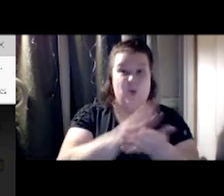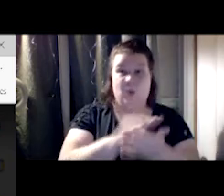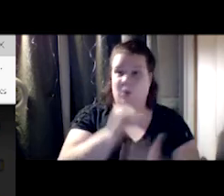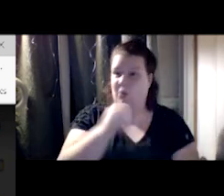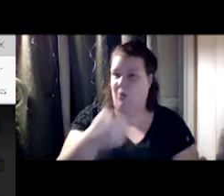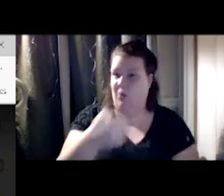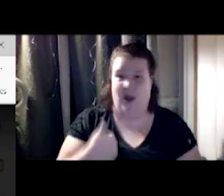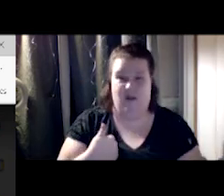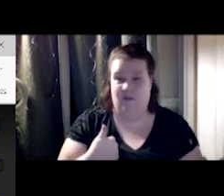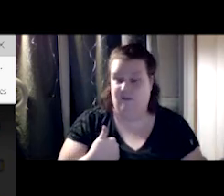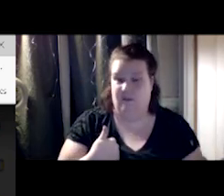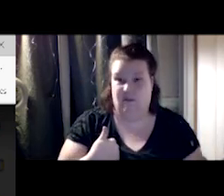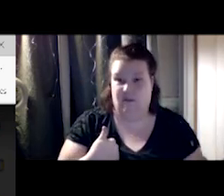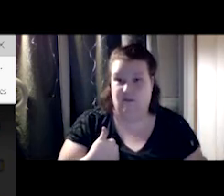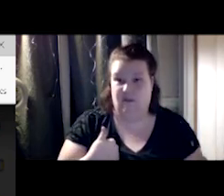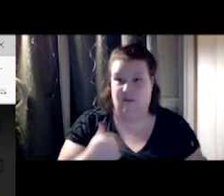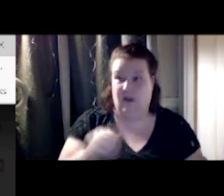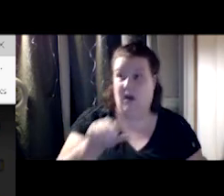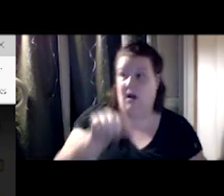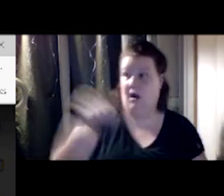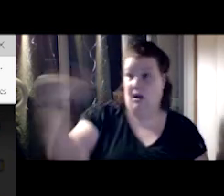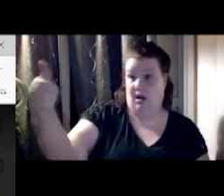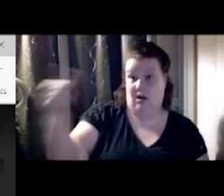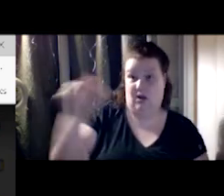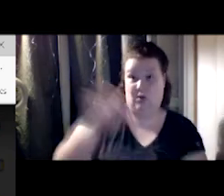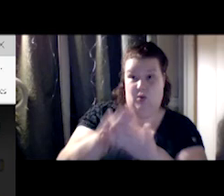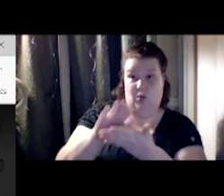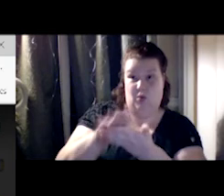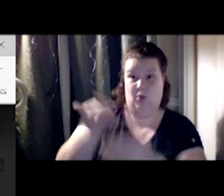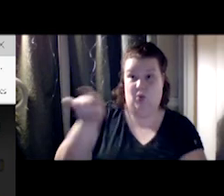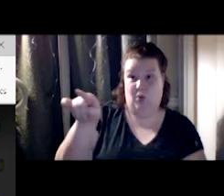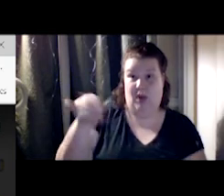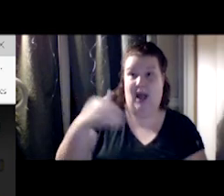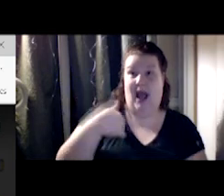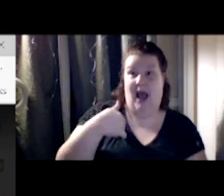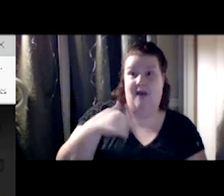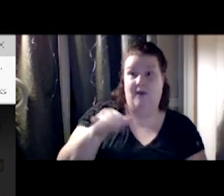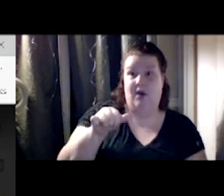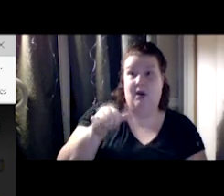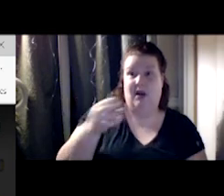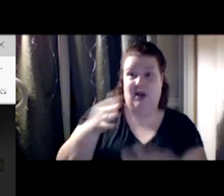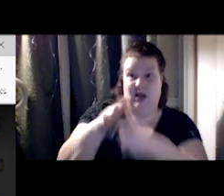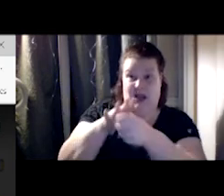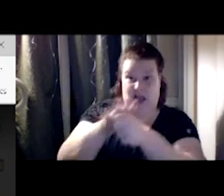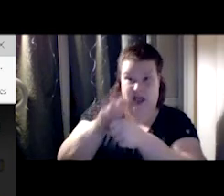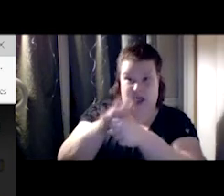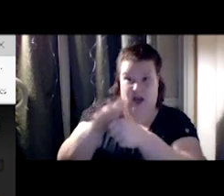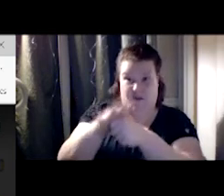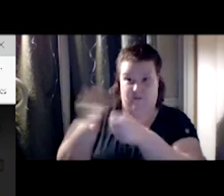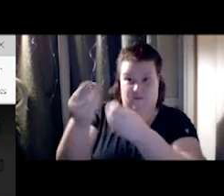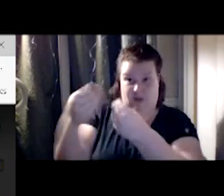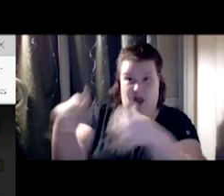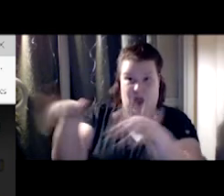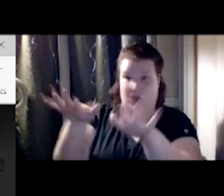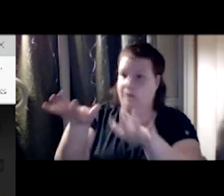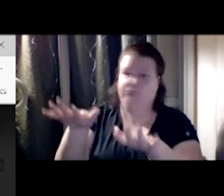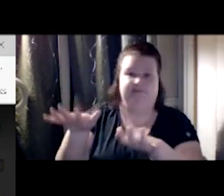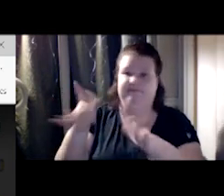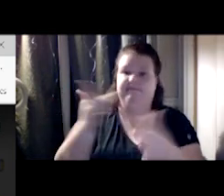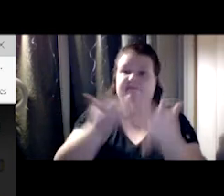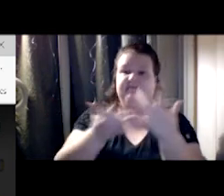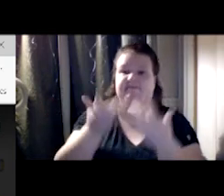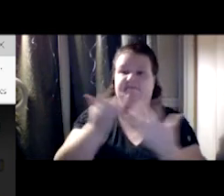out to us, did not have another site to build and did not have enough land on site to be able to build something new while